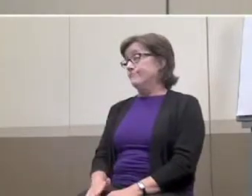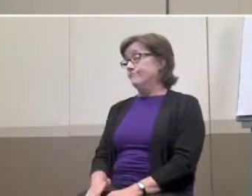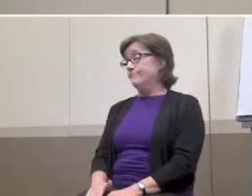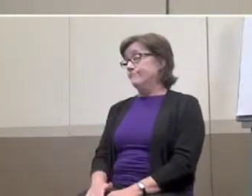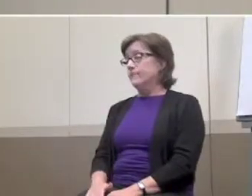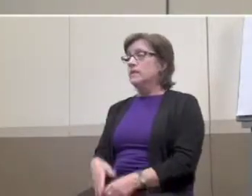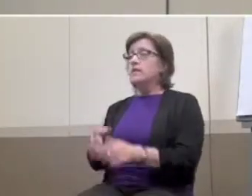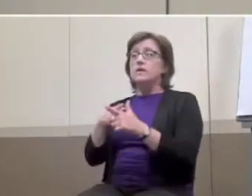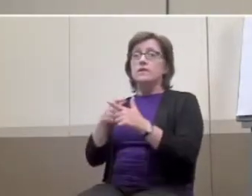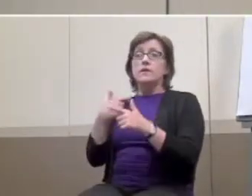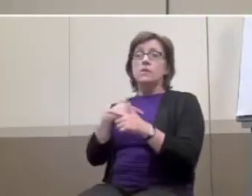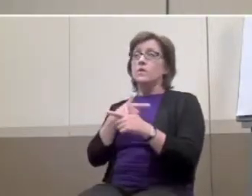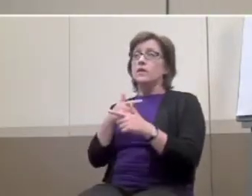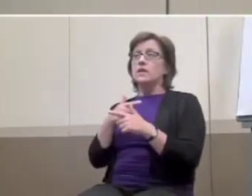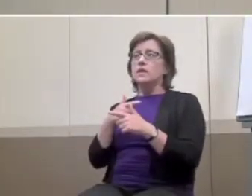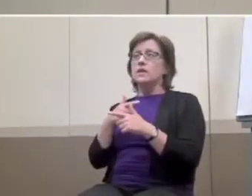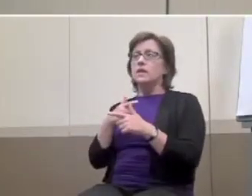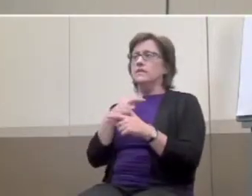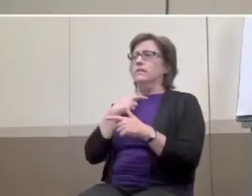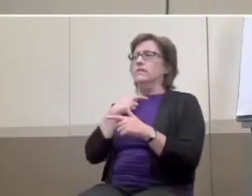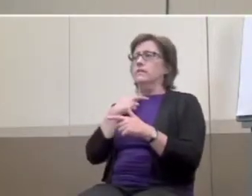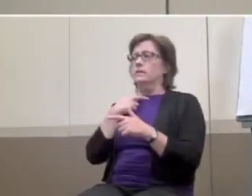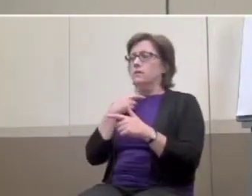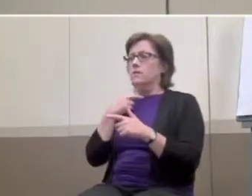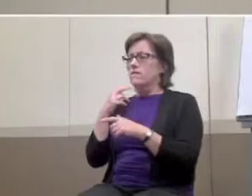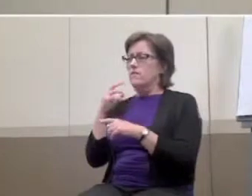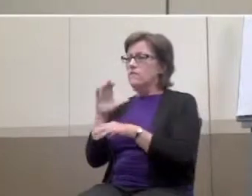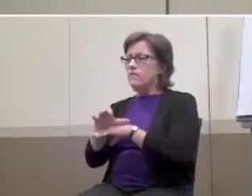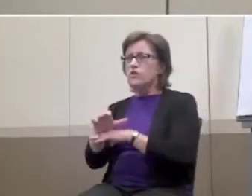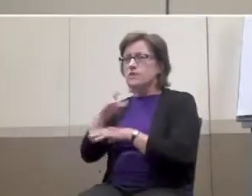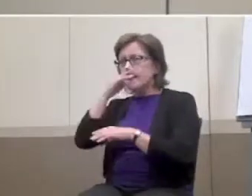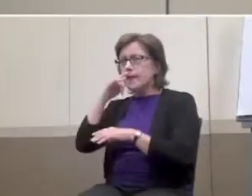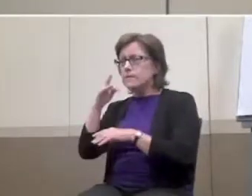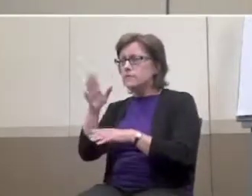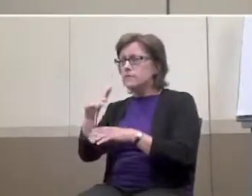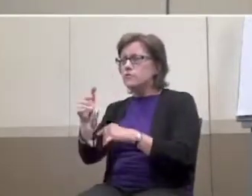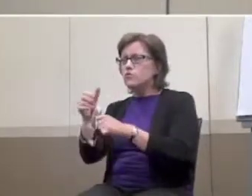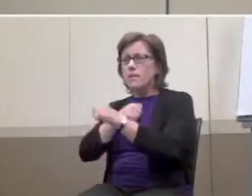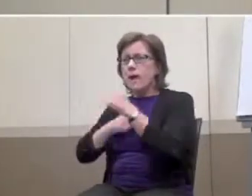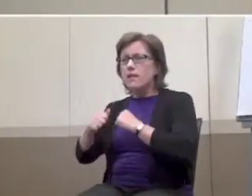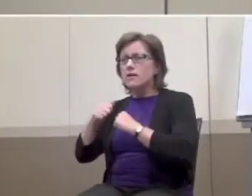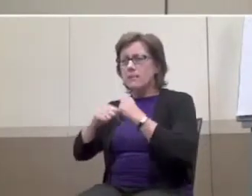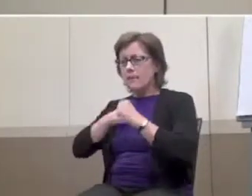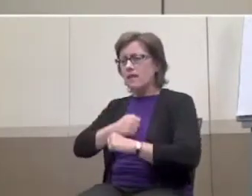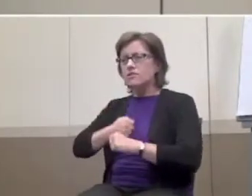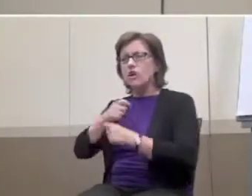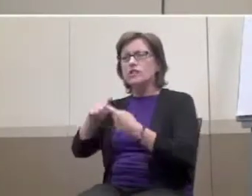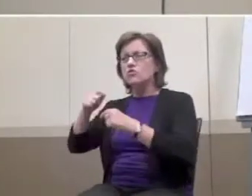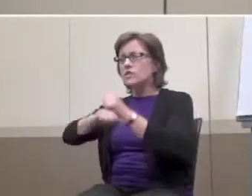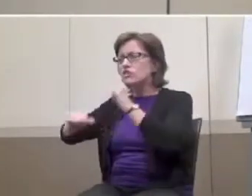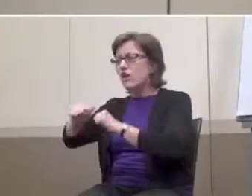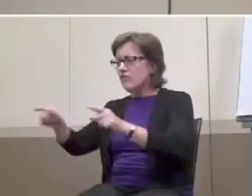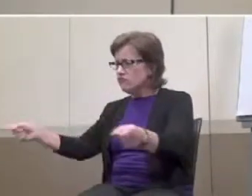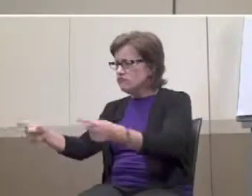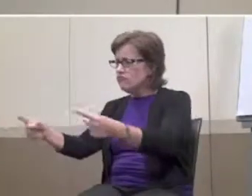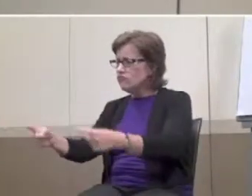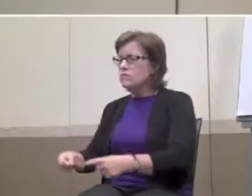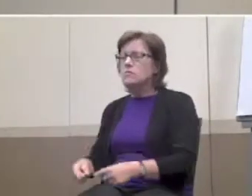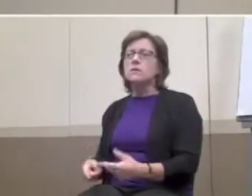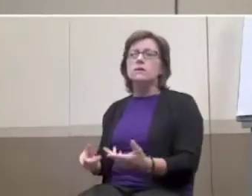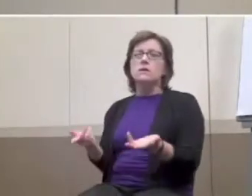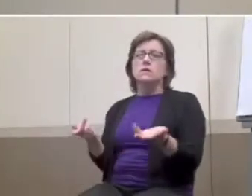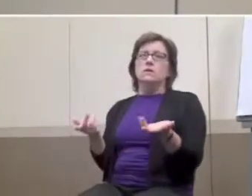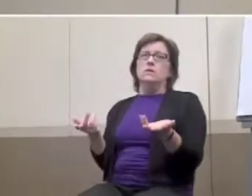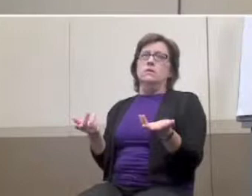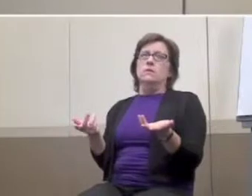So we then get caught in the trap of forcing kids to apologize to each other. And when I say this,